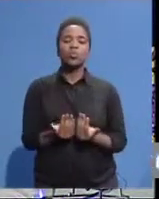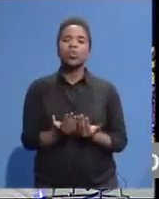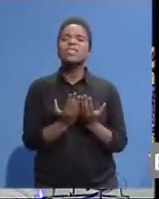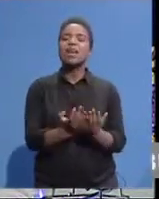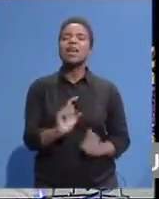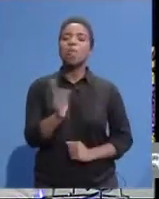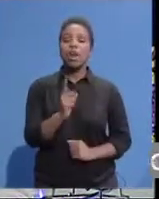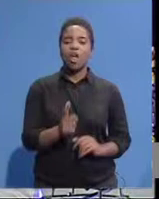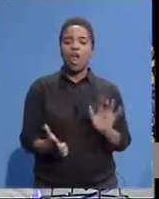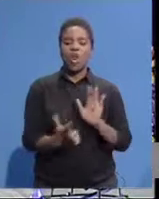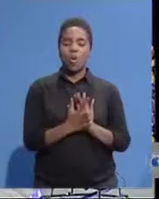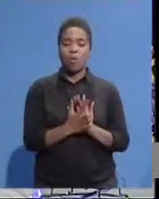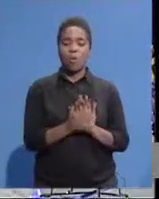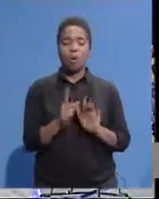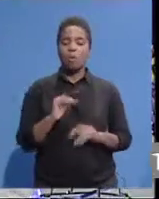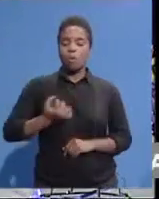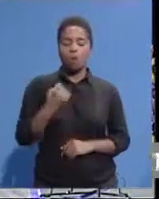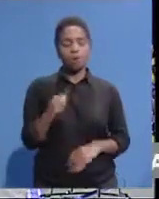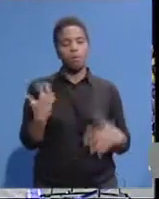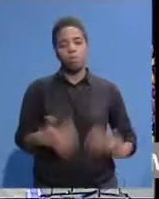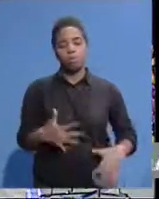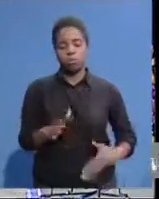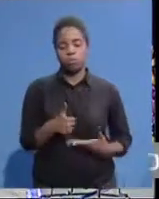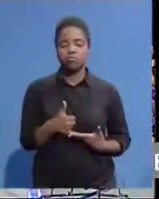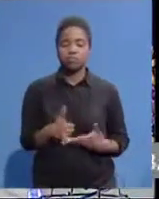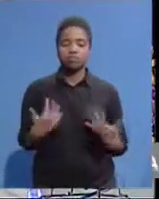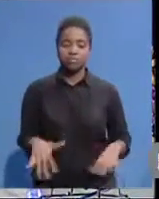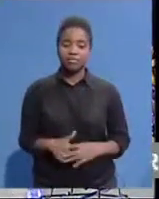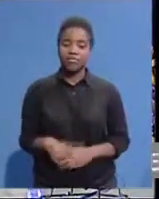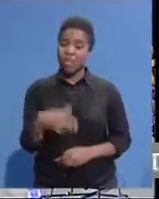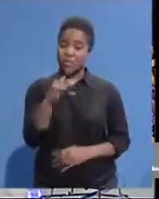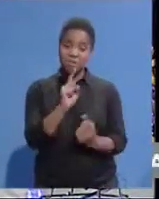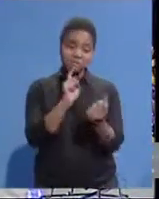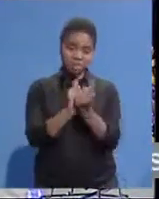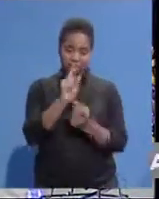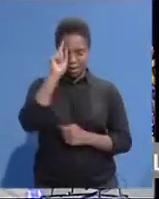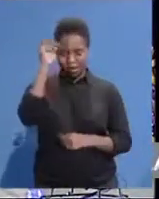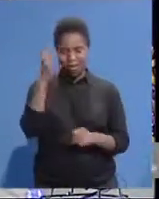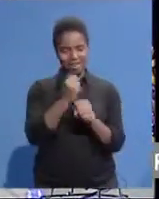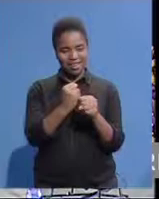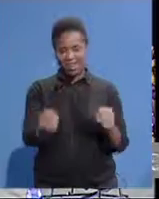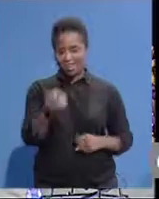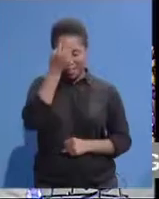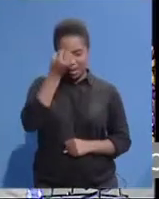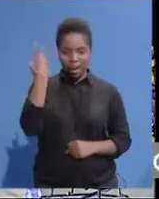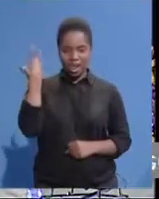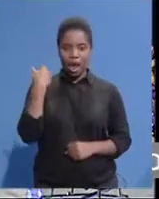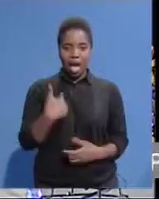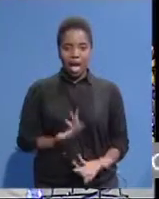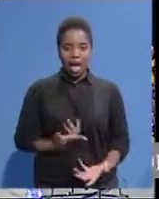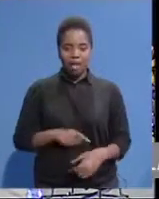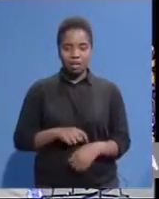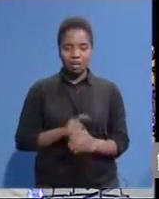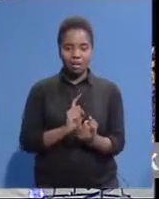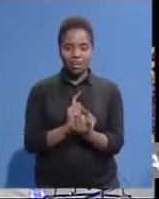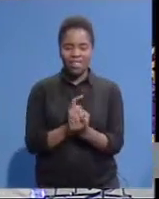of assistance from his wife at the time. Now, it's been said that if you've met Madiba, you'll never forget the moment. And you, our